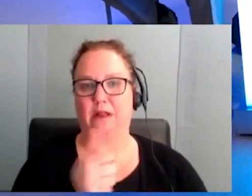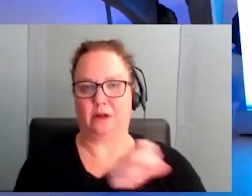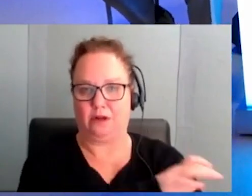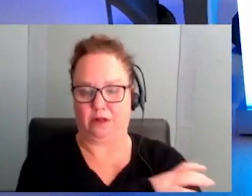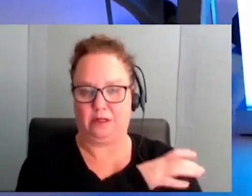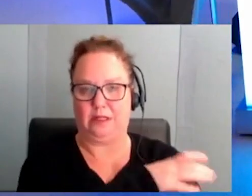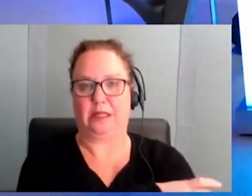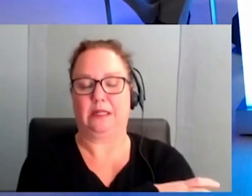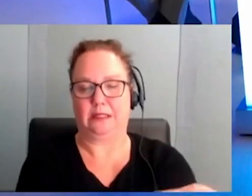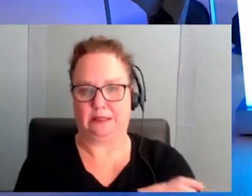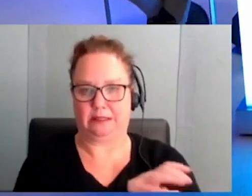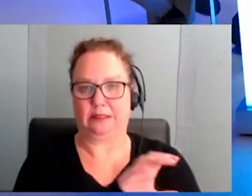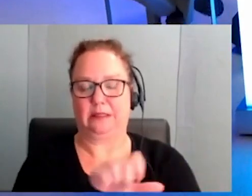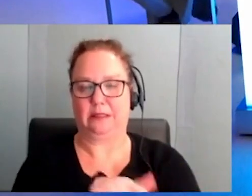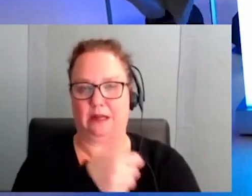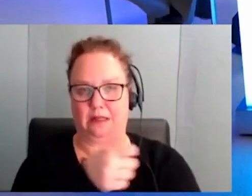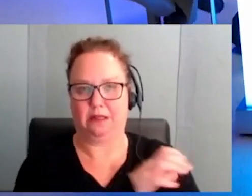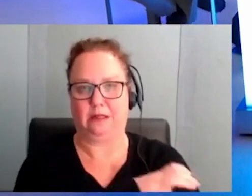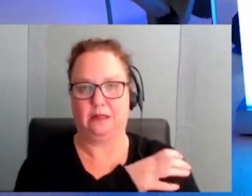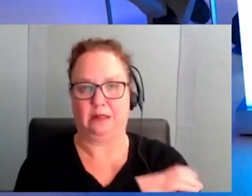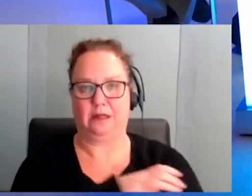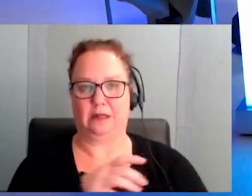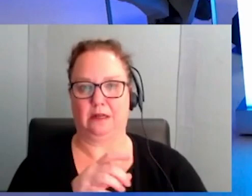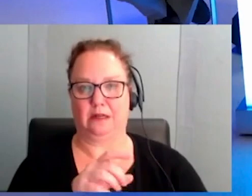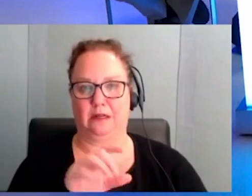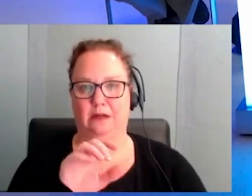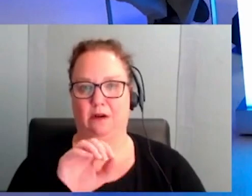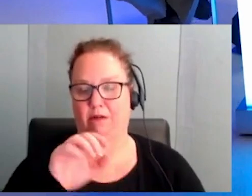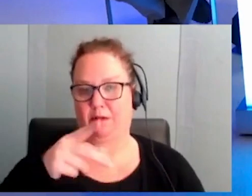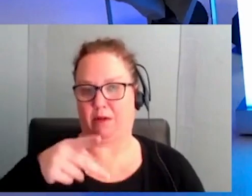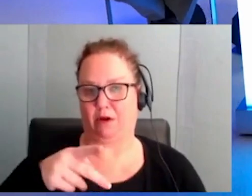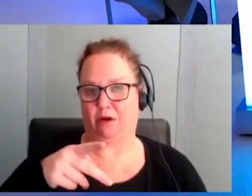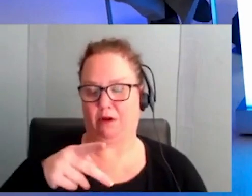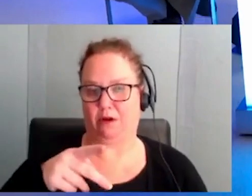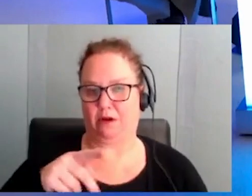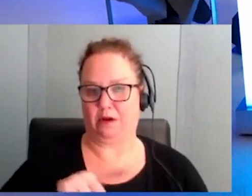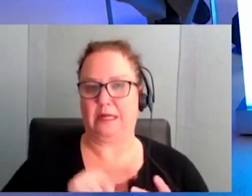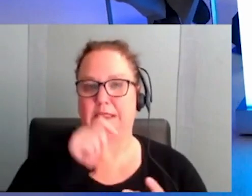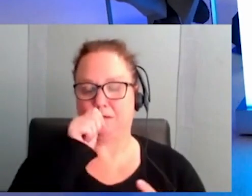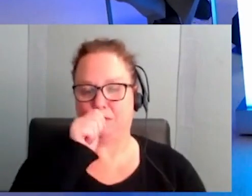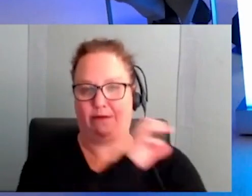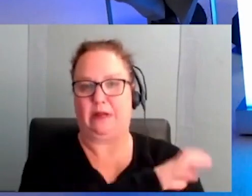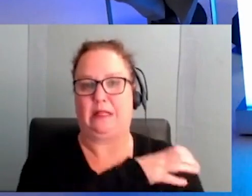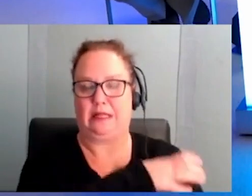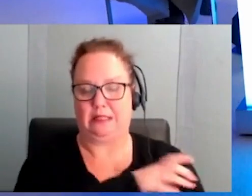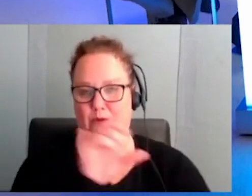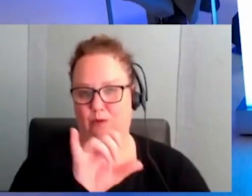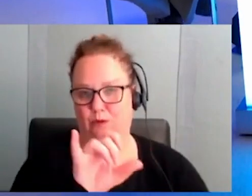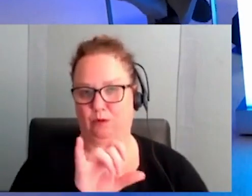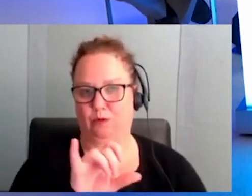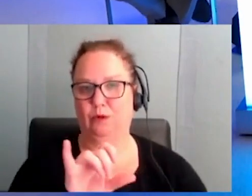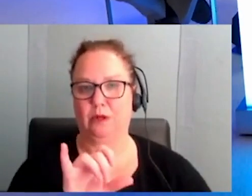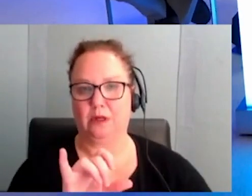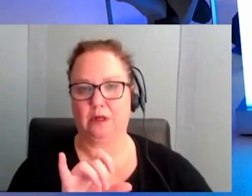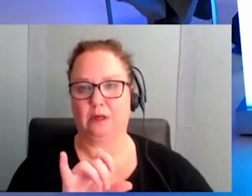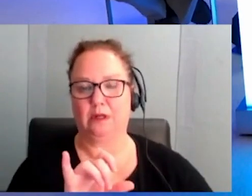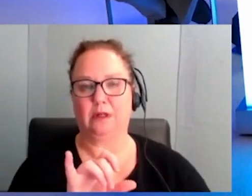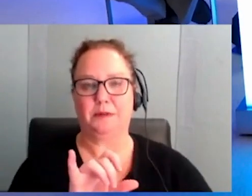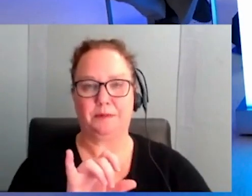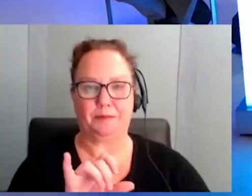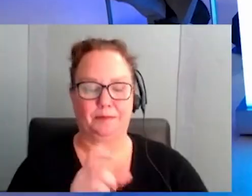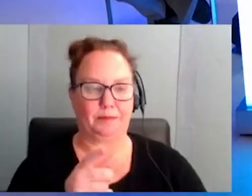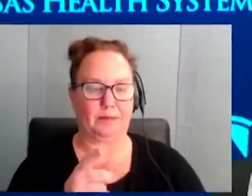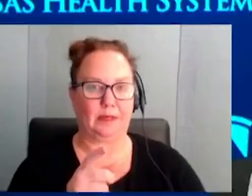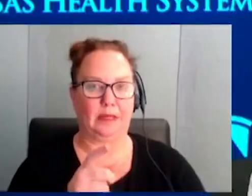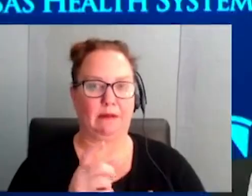I think there's one in Overland Park, and there are some private clinics that do it as well. And as long as there is a